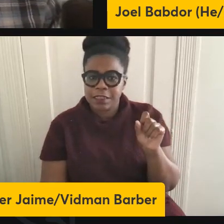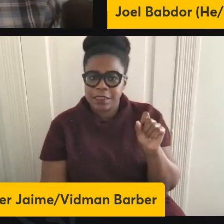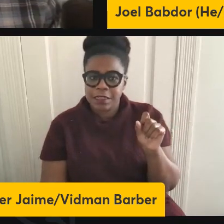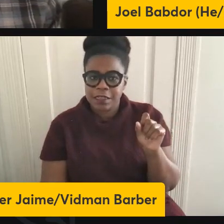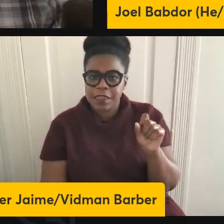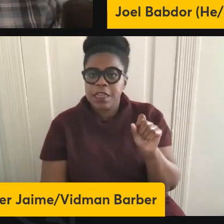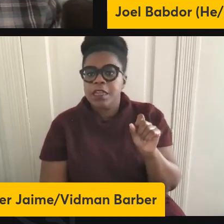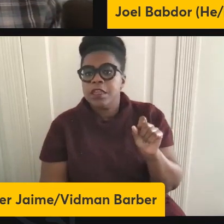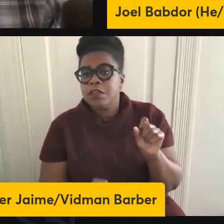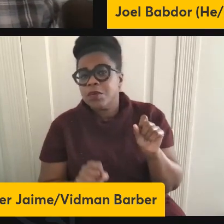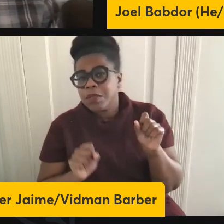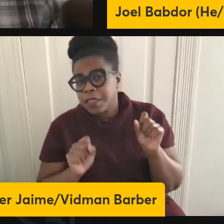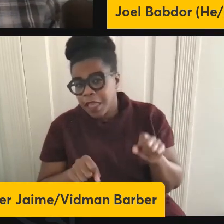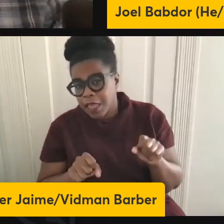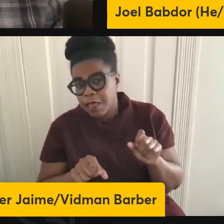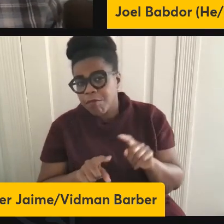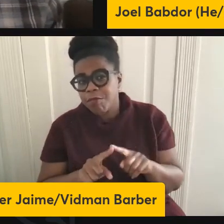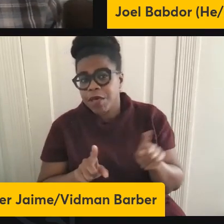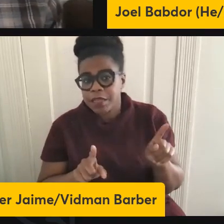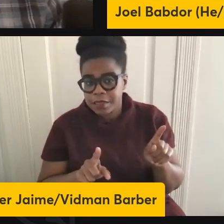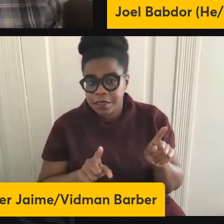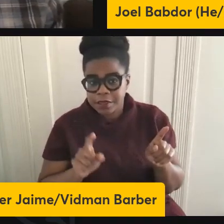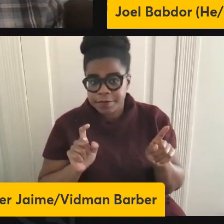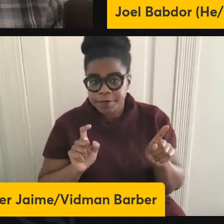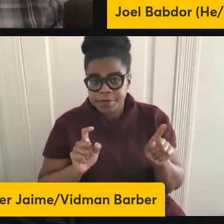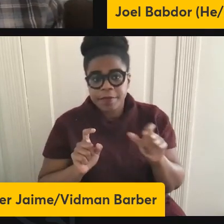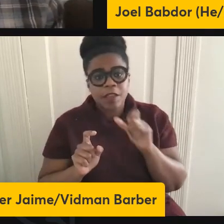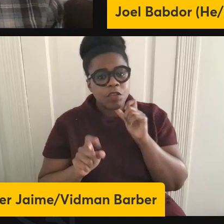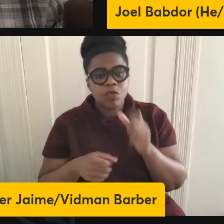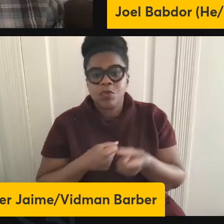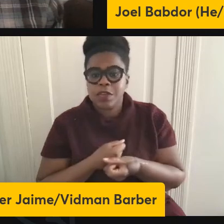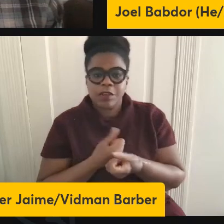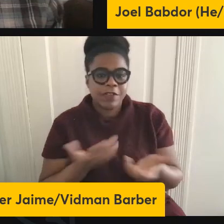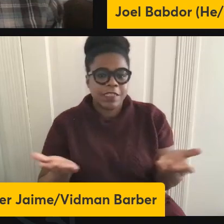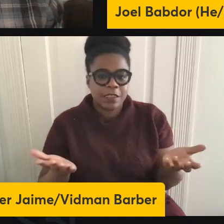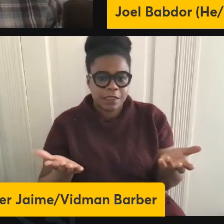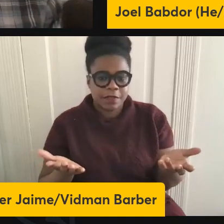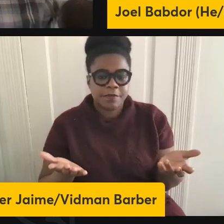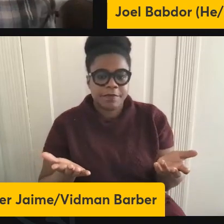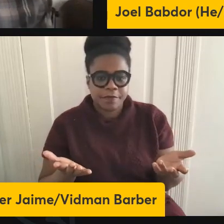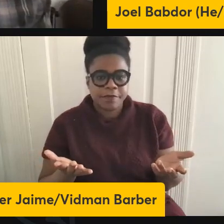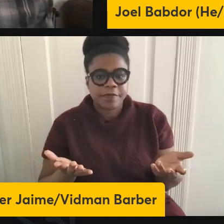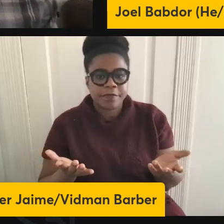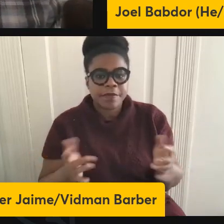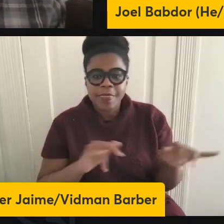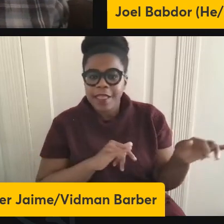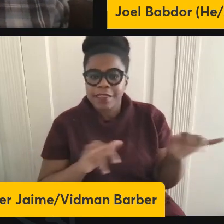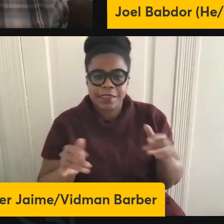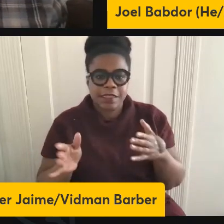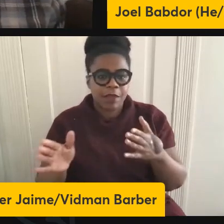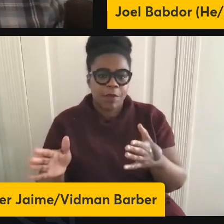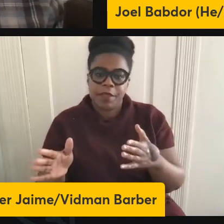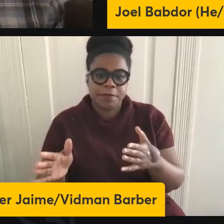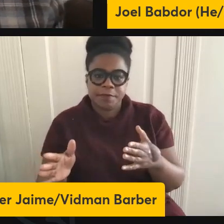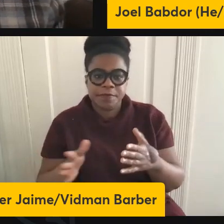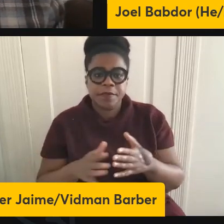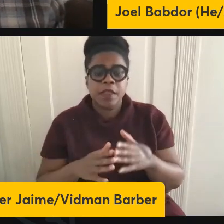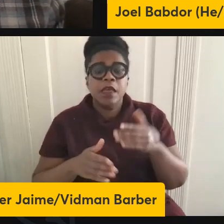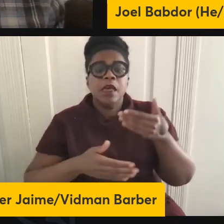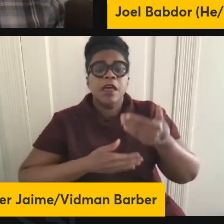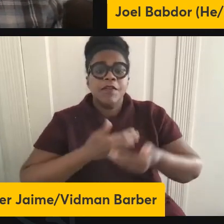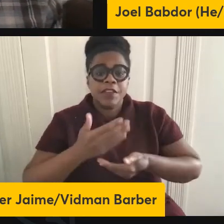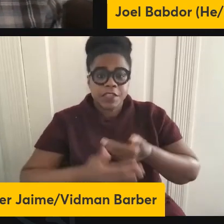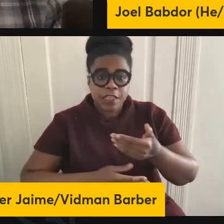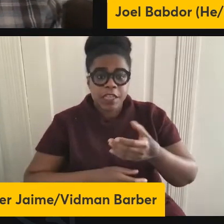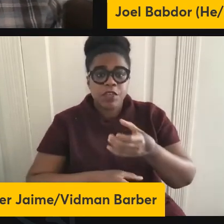actually you would, but you wouldn't be releasing them in the same way. But eventually